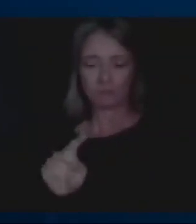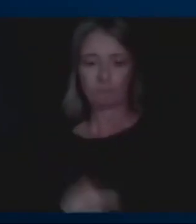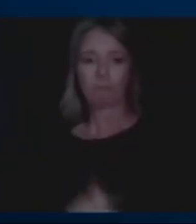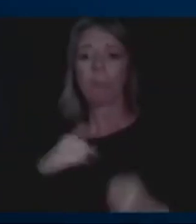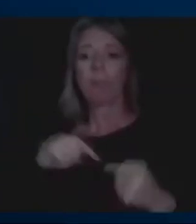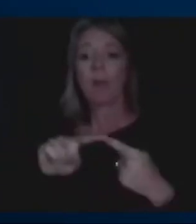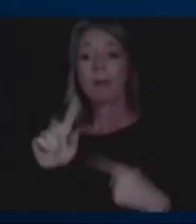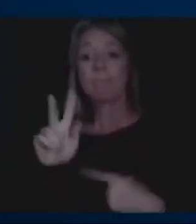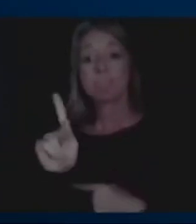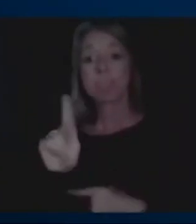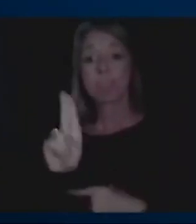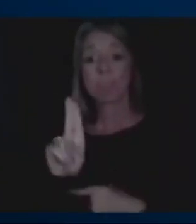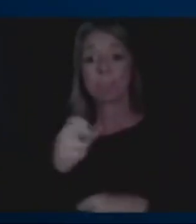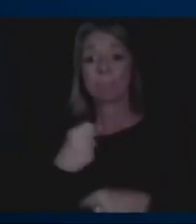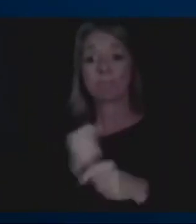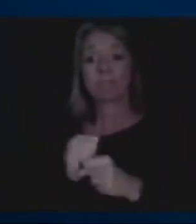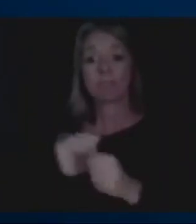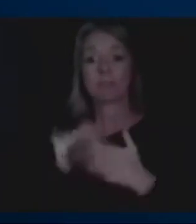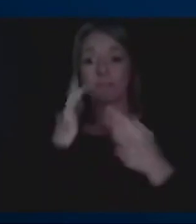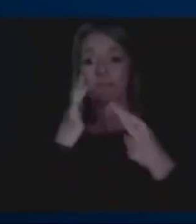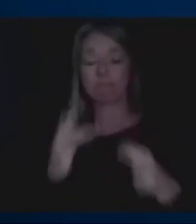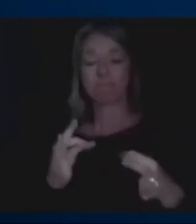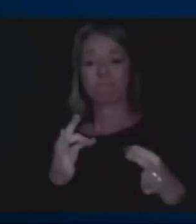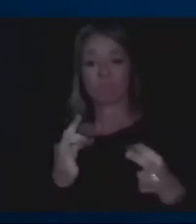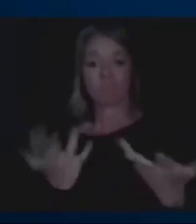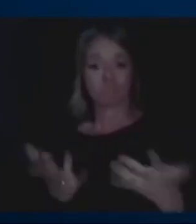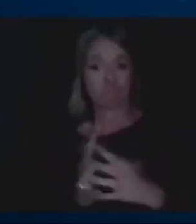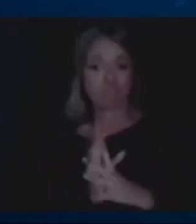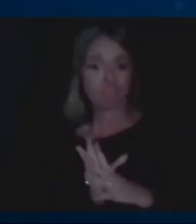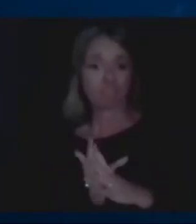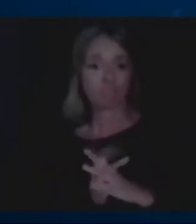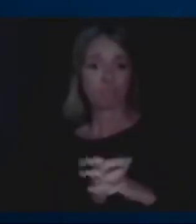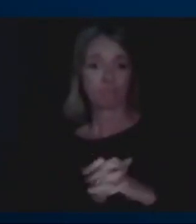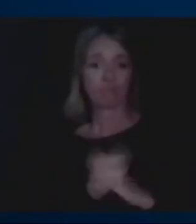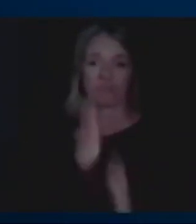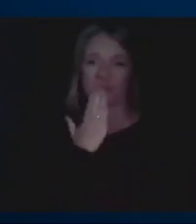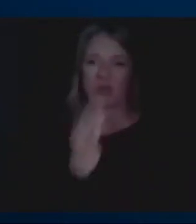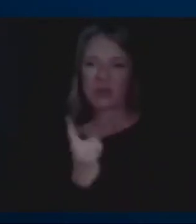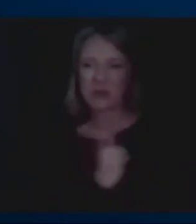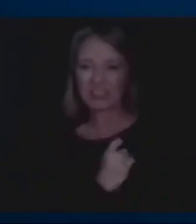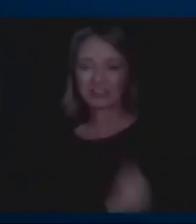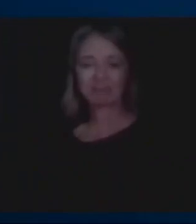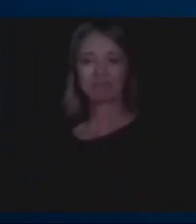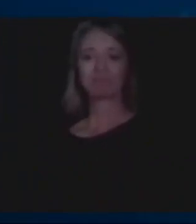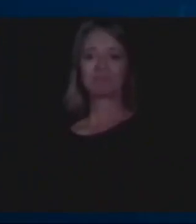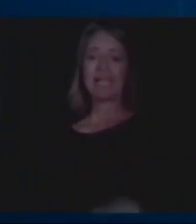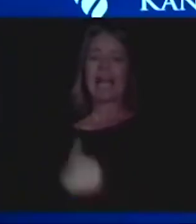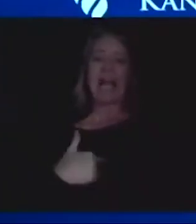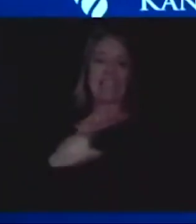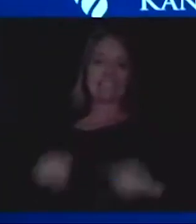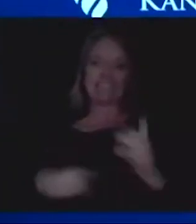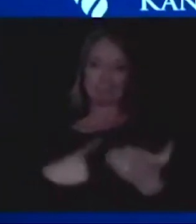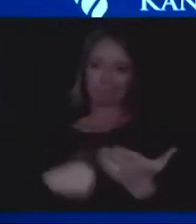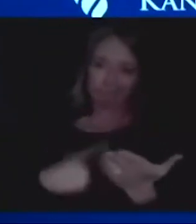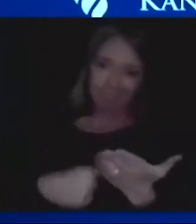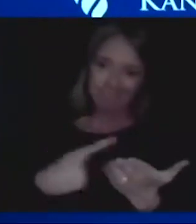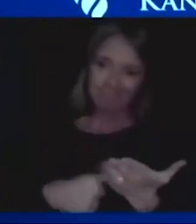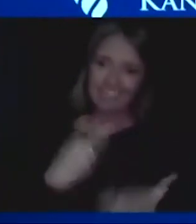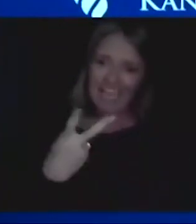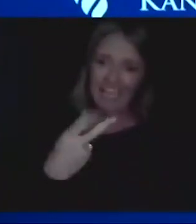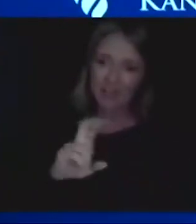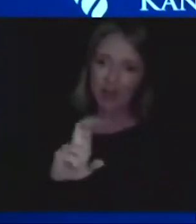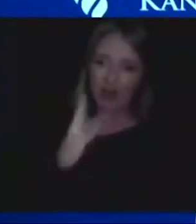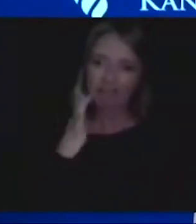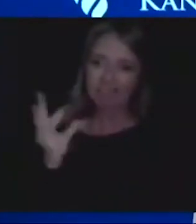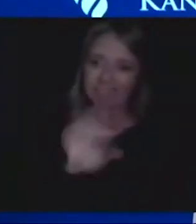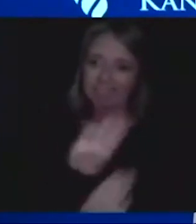that decision? Where are we at with that? Yeah, great question. I'm not at liberty to discuss it too much. It's kind of an HR thing, but I just stay